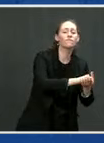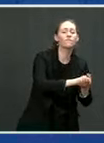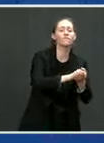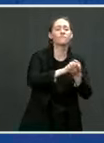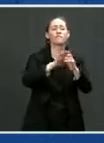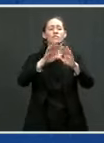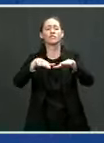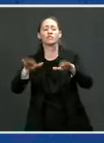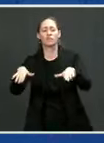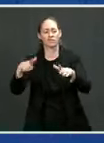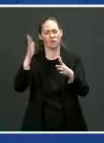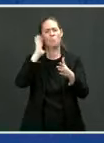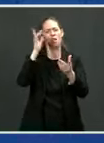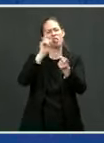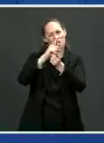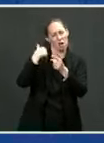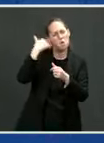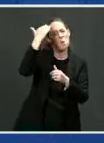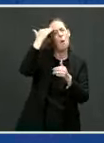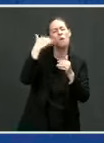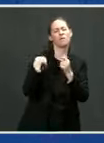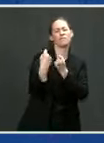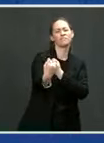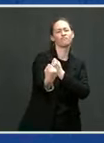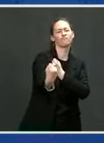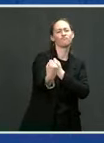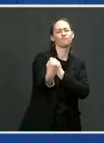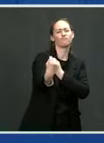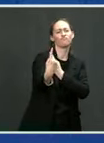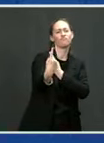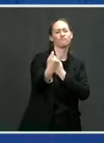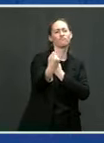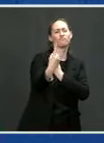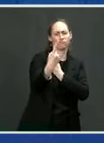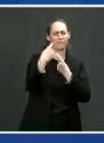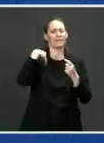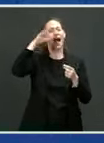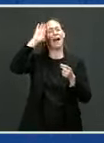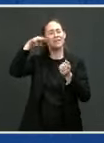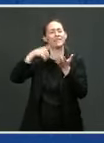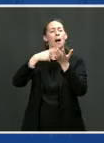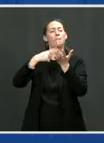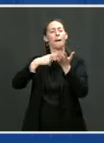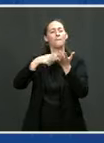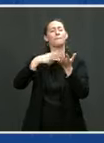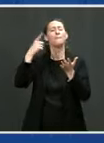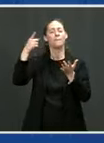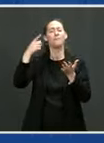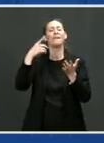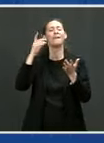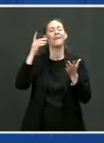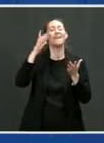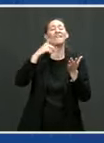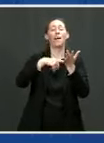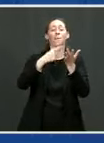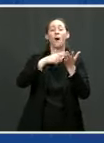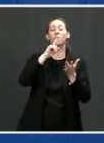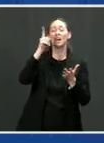And after a while, you know everybody means well. You feel like saying, you have no idea.